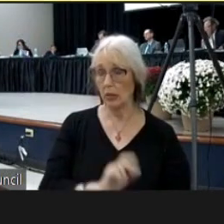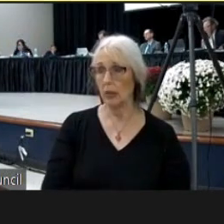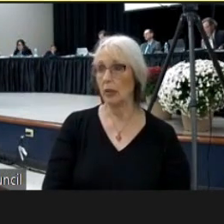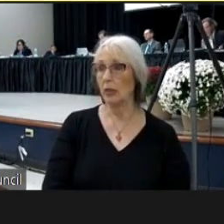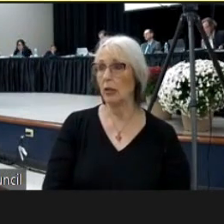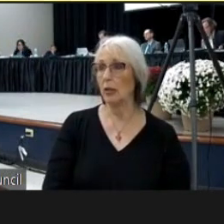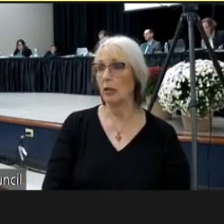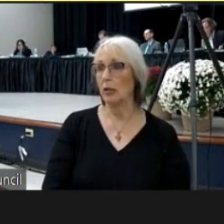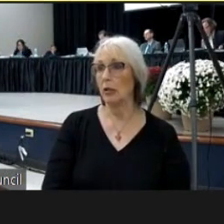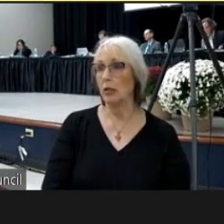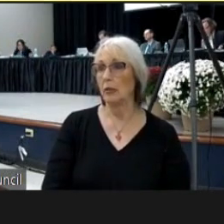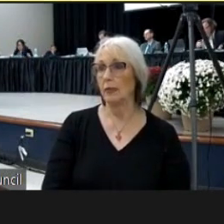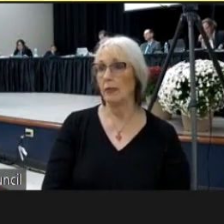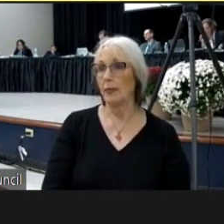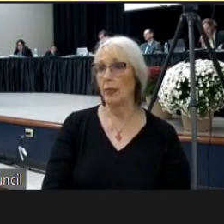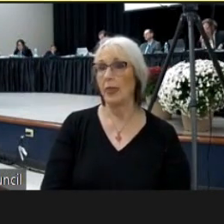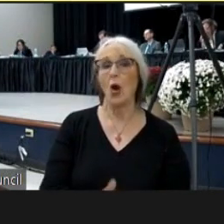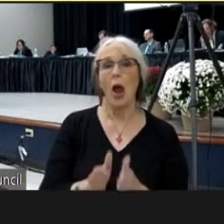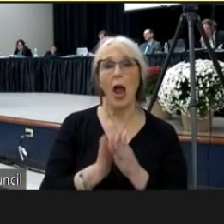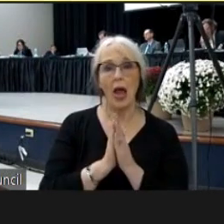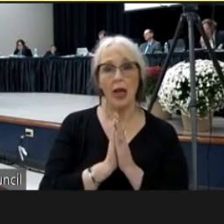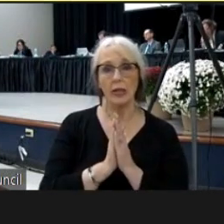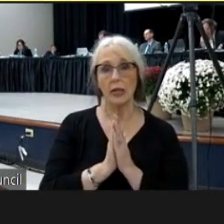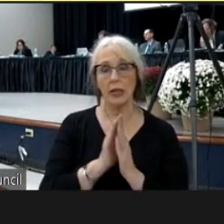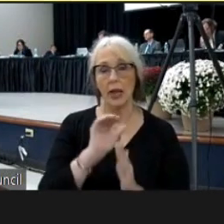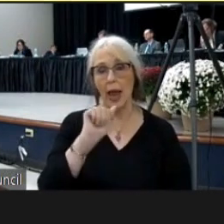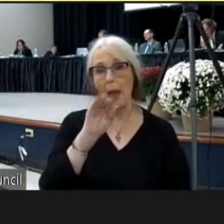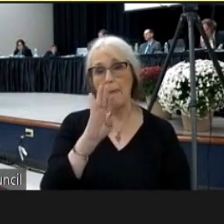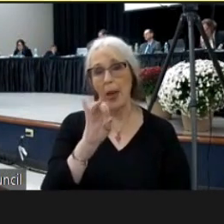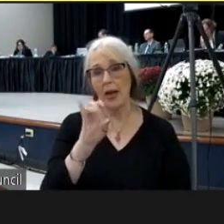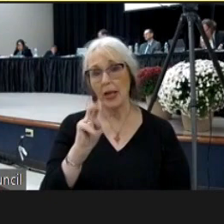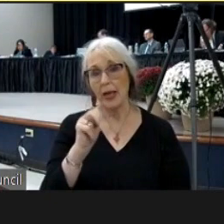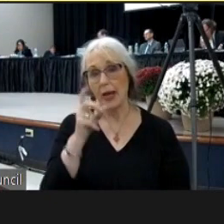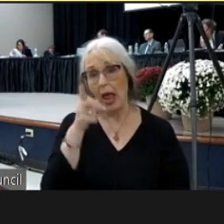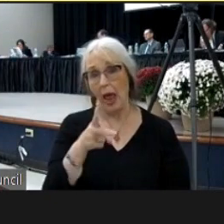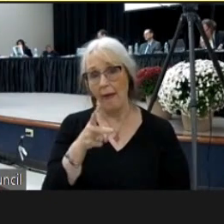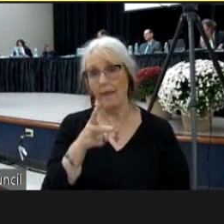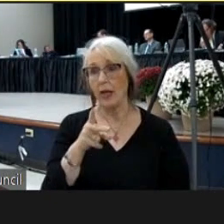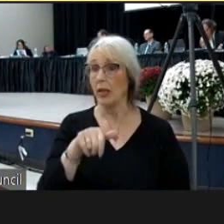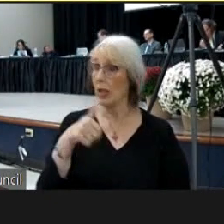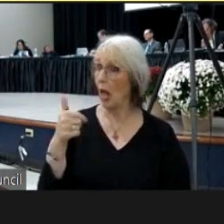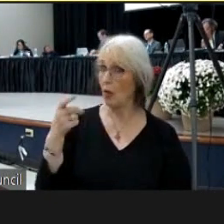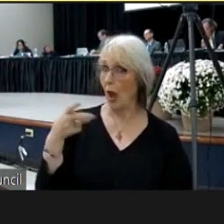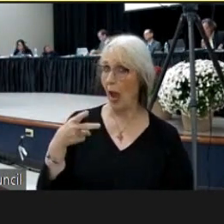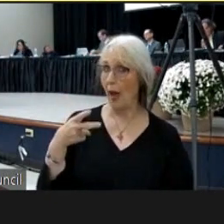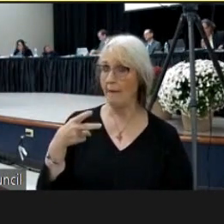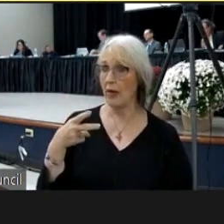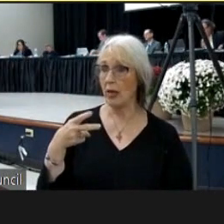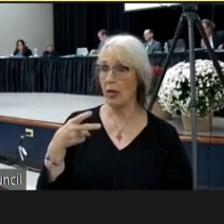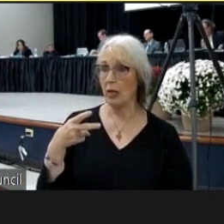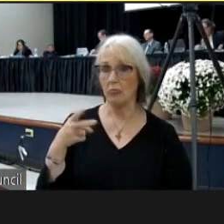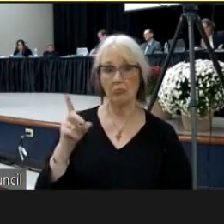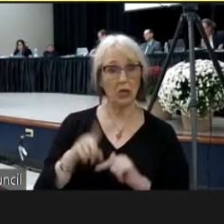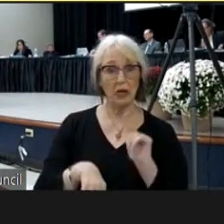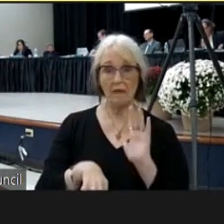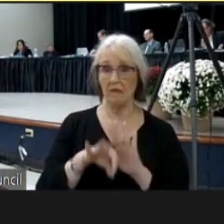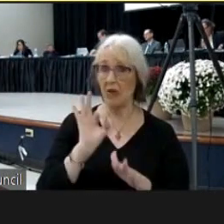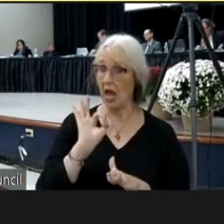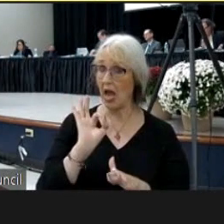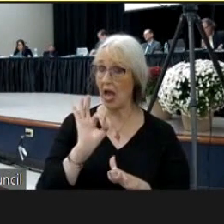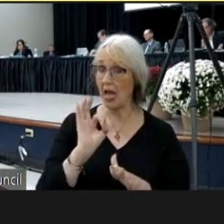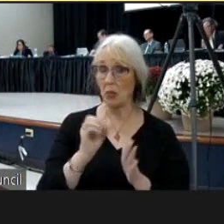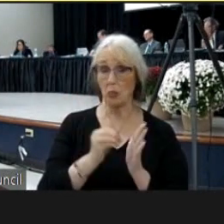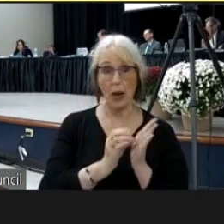There is they're requesting to abandon half of it. The other half of it, they couldn't find any records of